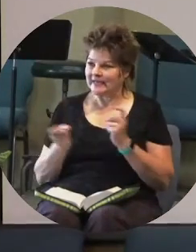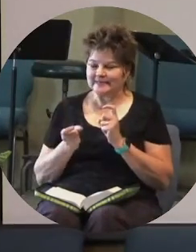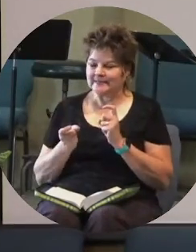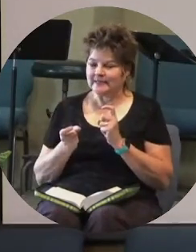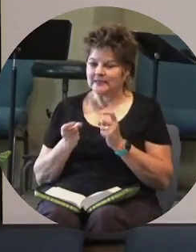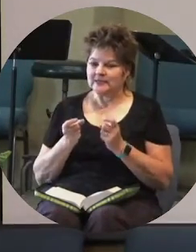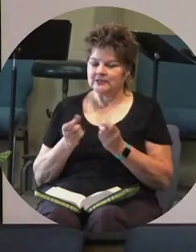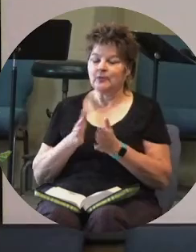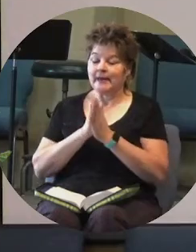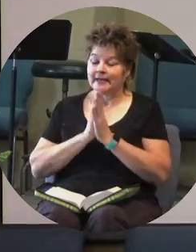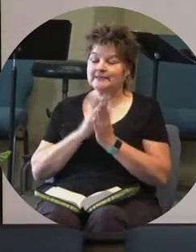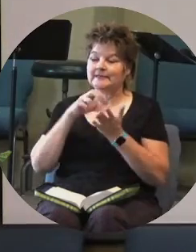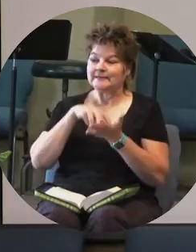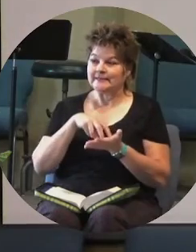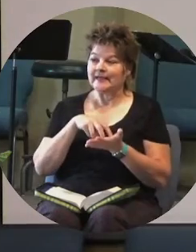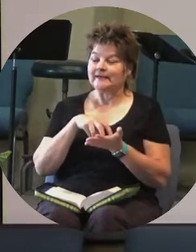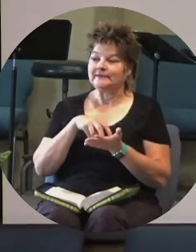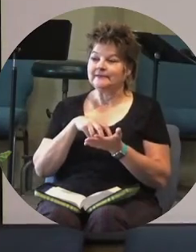I'm going to ask you to stand.